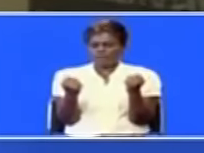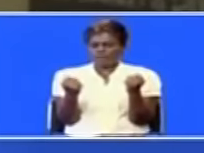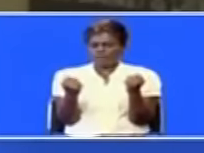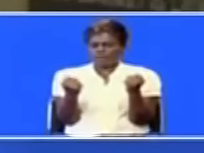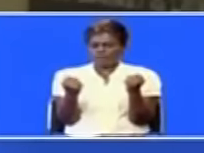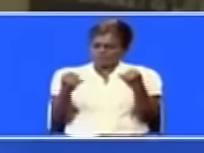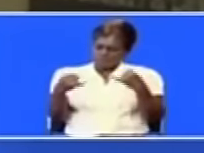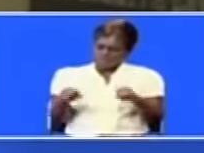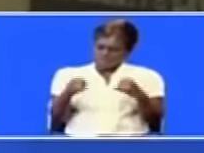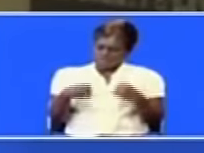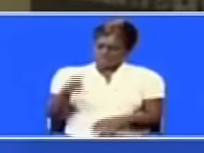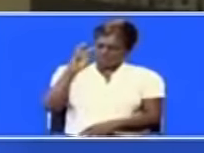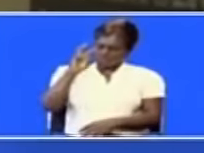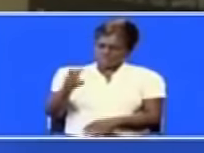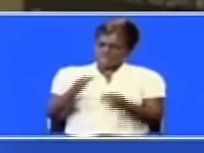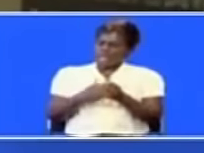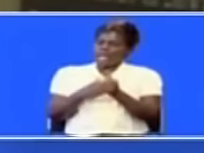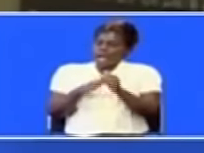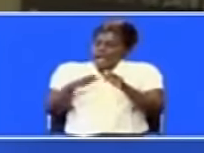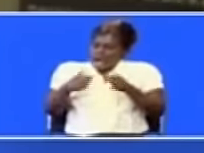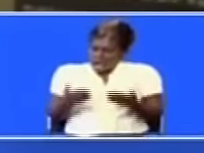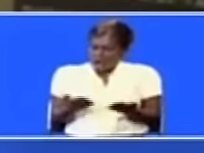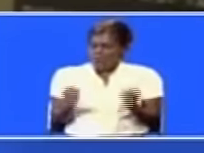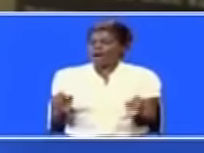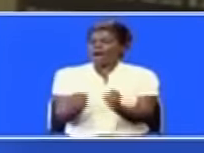We are trying to look for a lead to see exactly